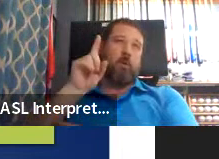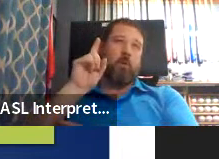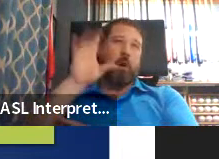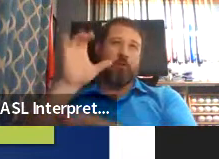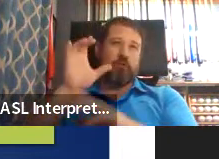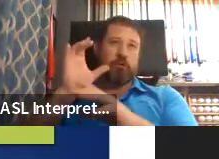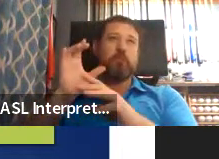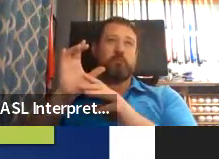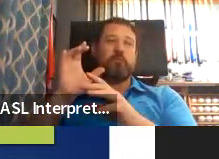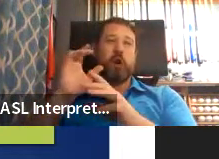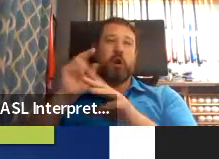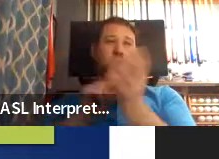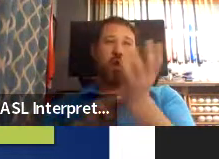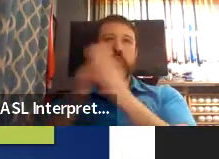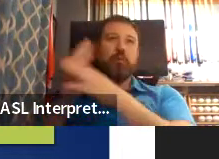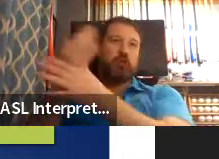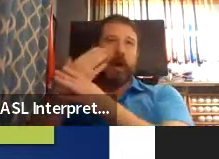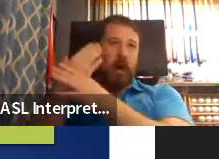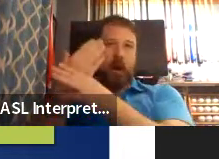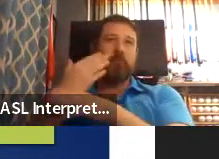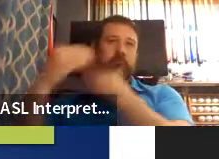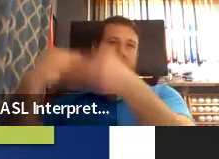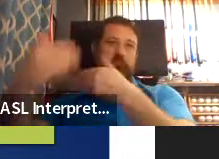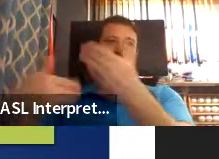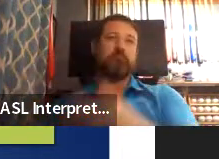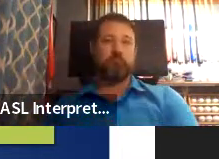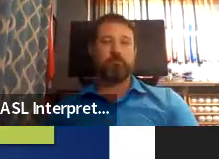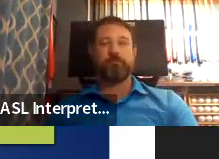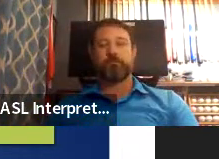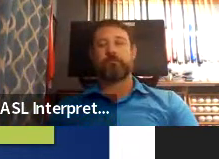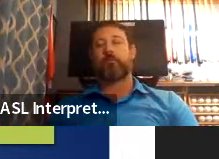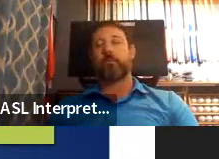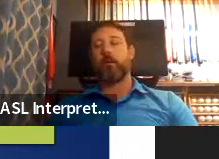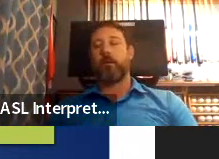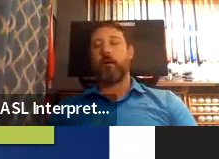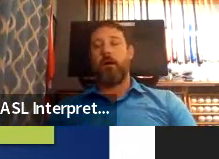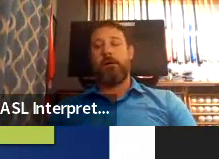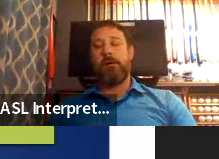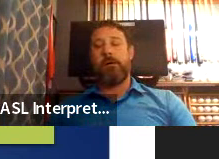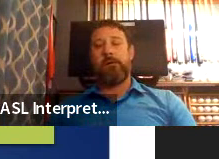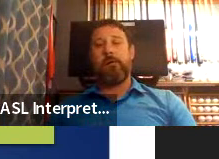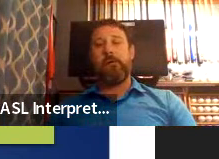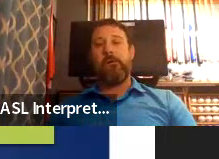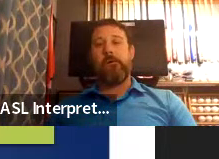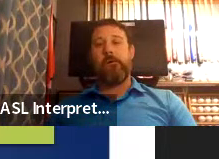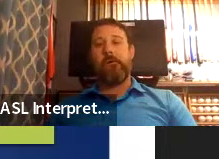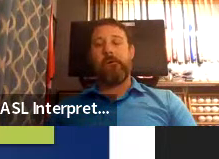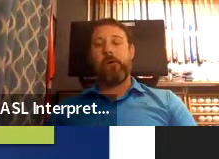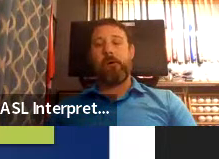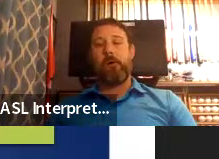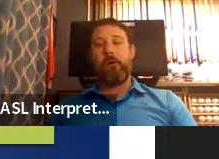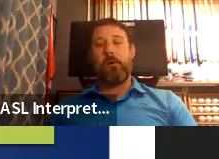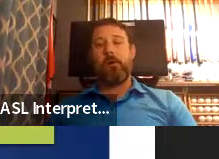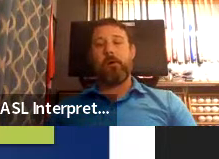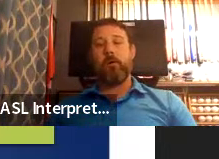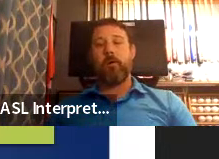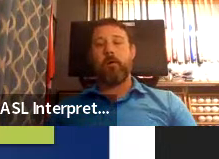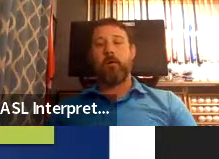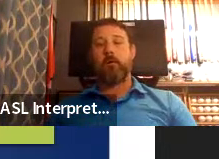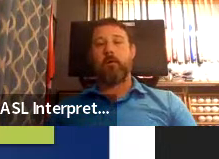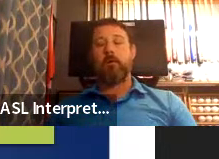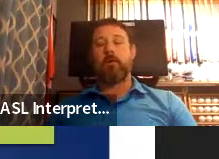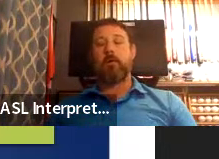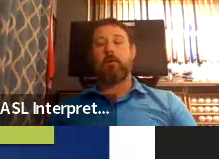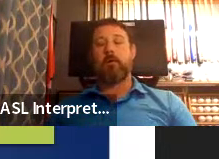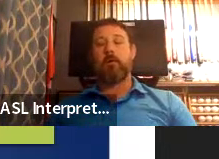share information on an ongoing basis through email and Zoom. And the Alameda County Office of Education